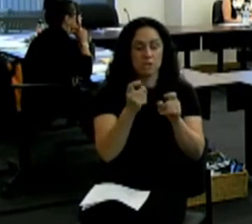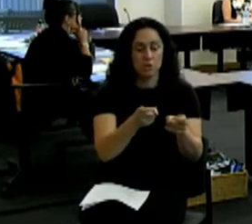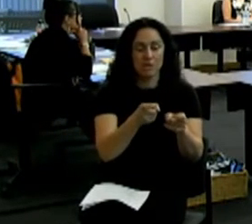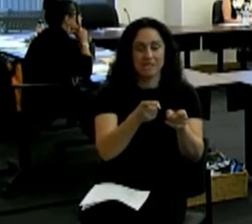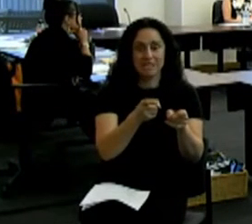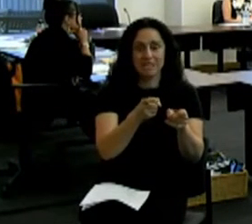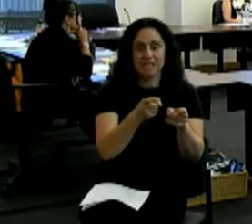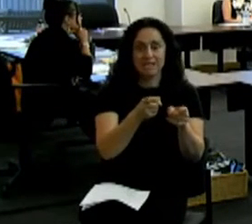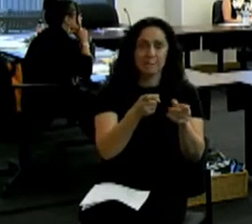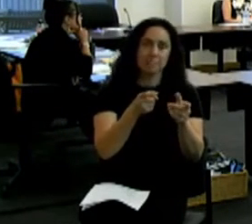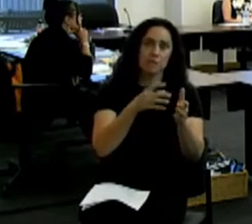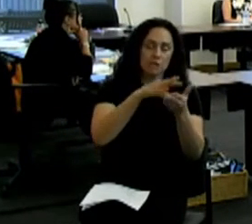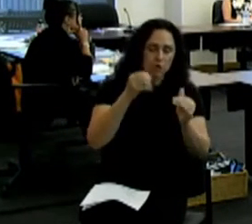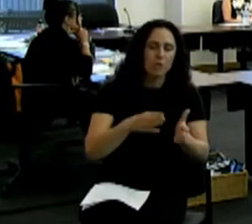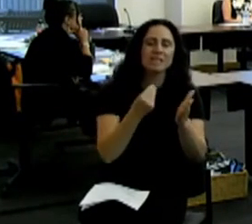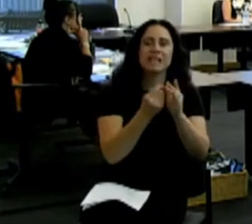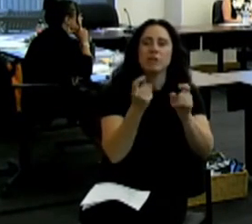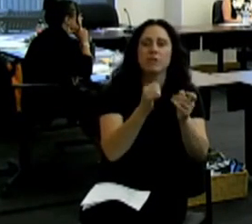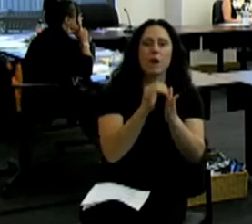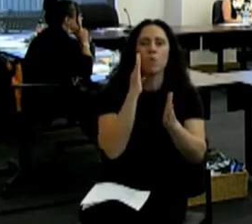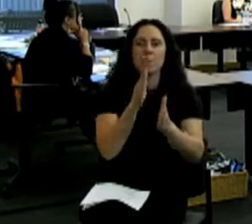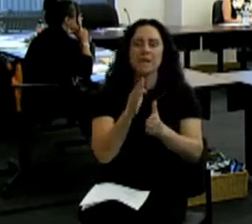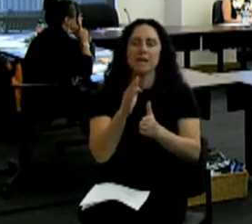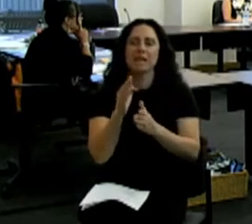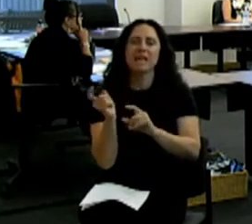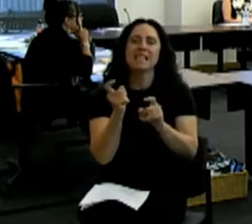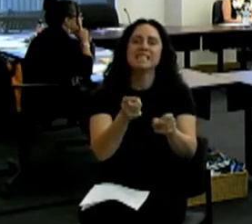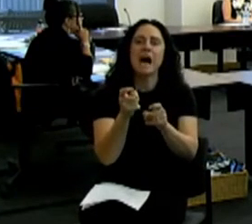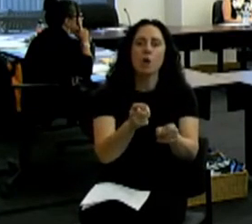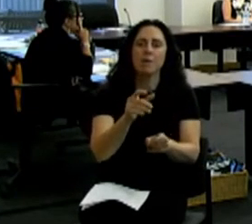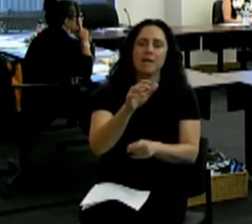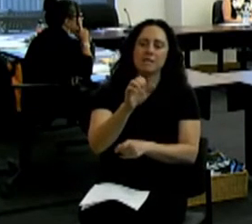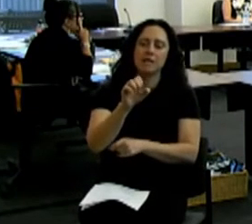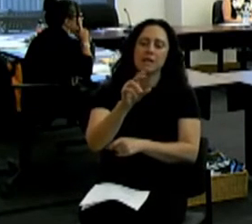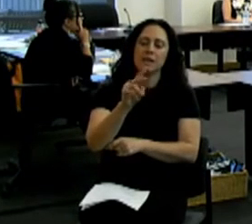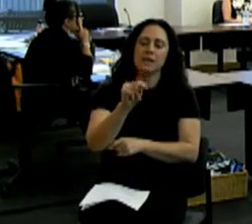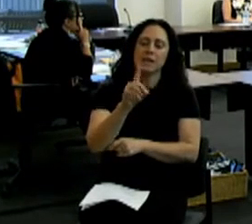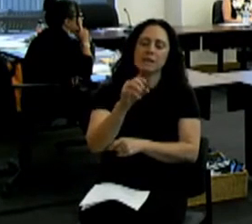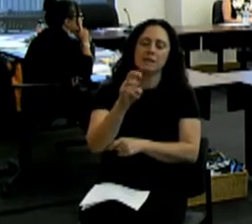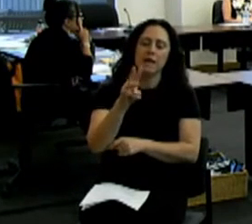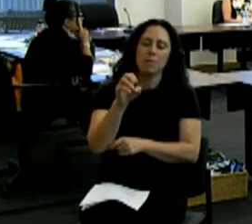scholarships that will be an endowment. And from the college scholarship, like the